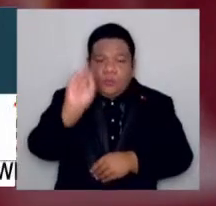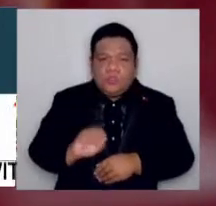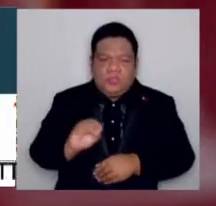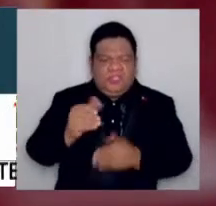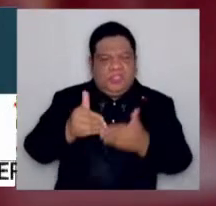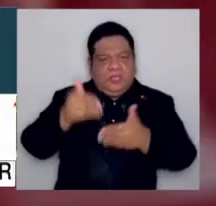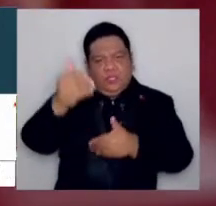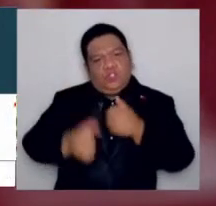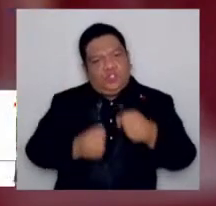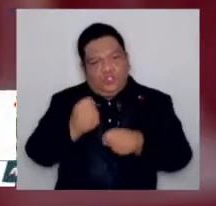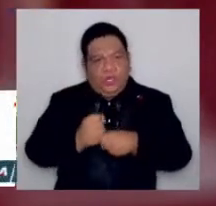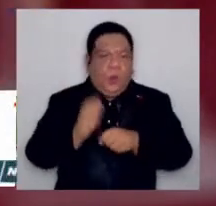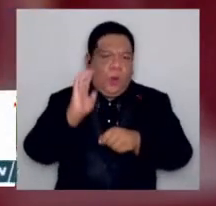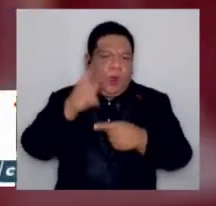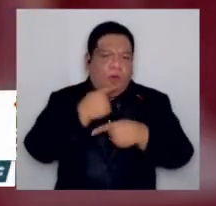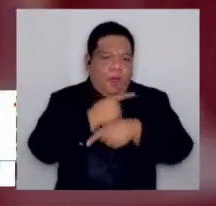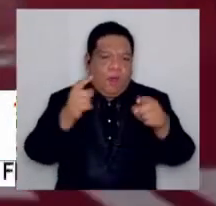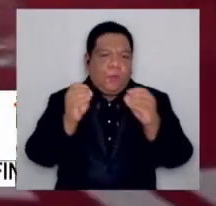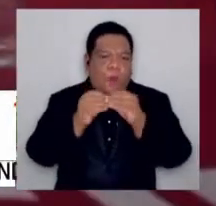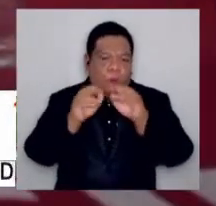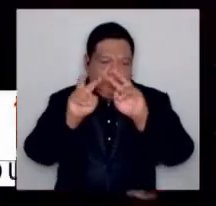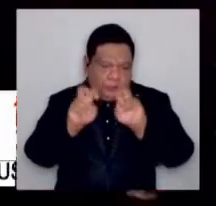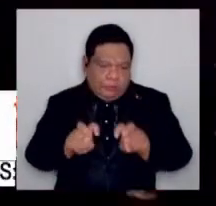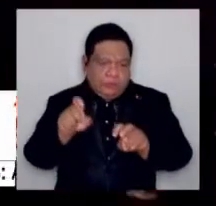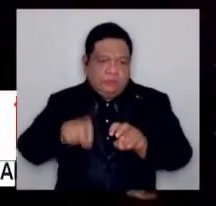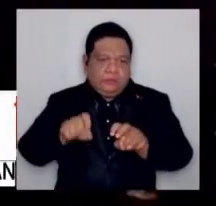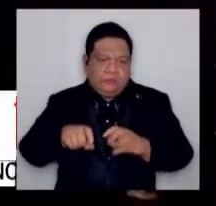time to analyze the data.